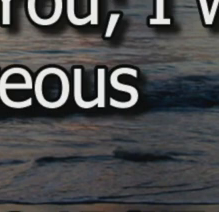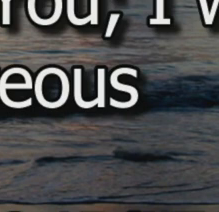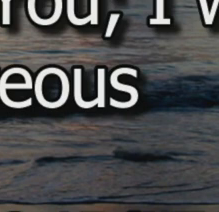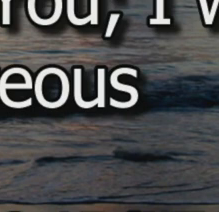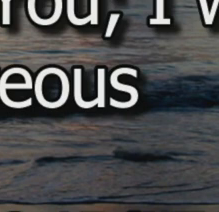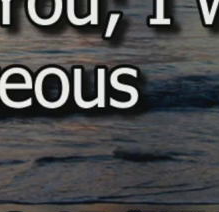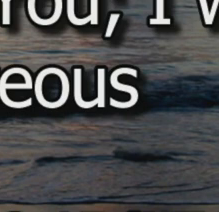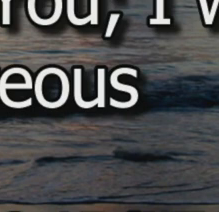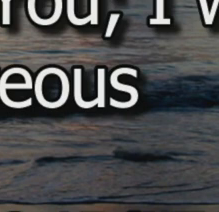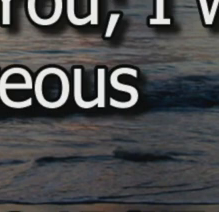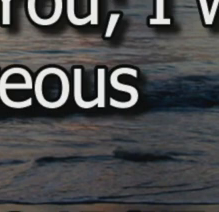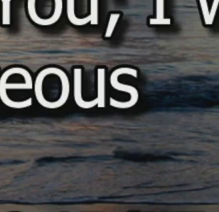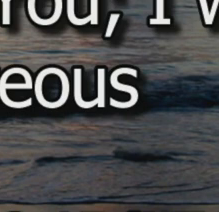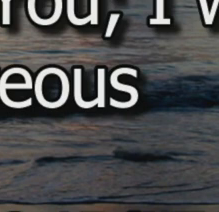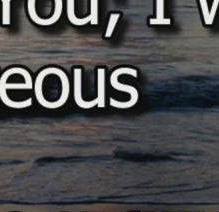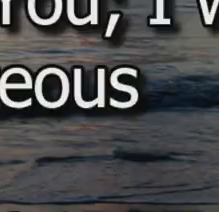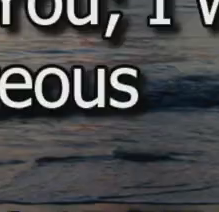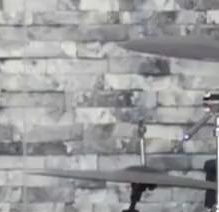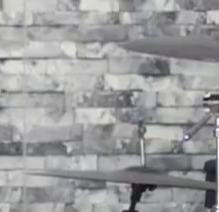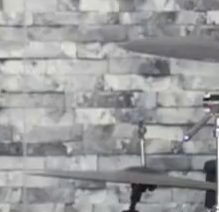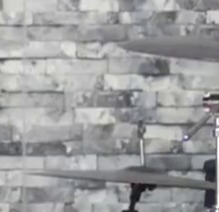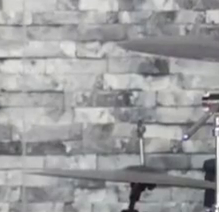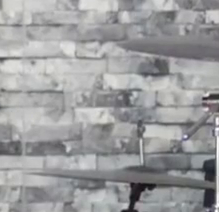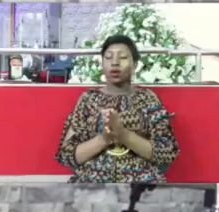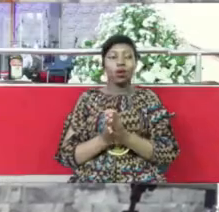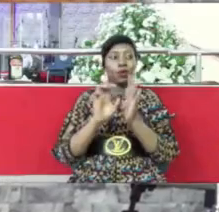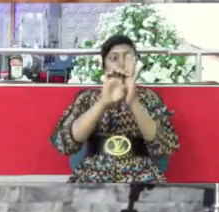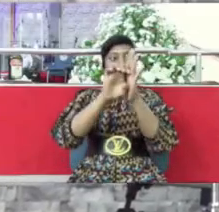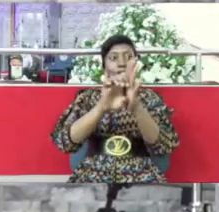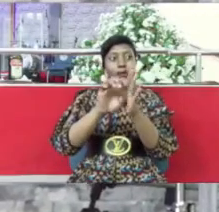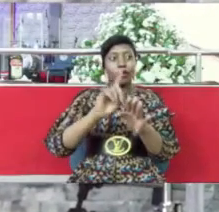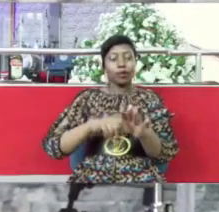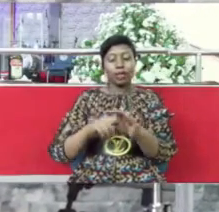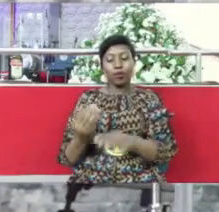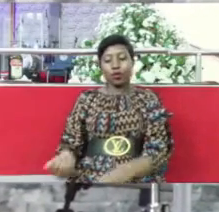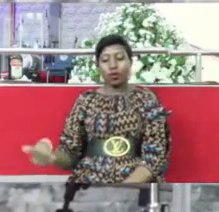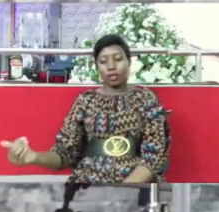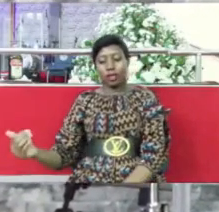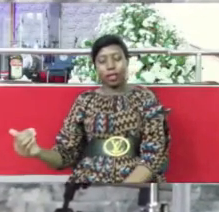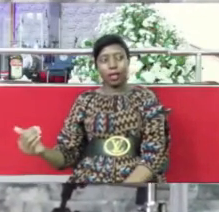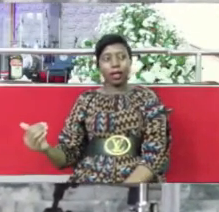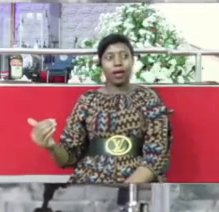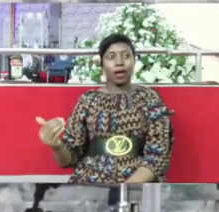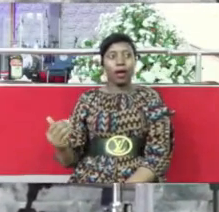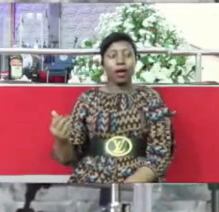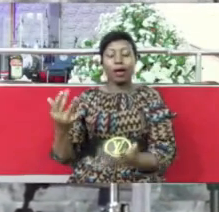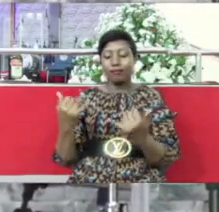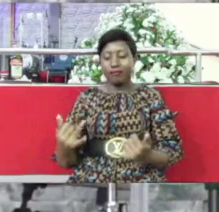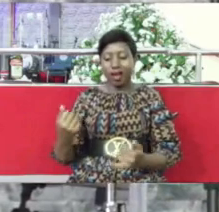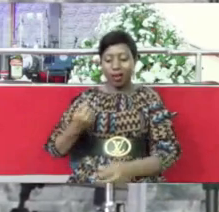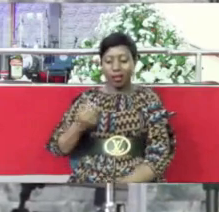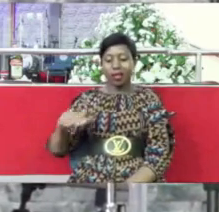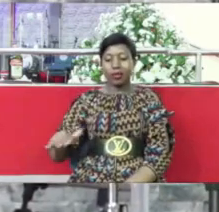let's go back to when we were children. Twende kipindi kwa watoto. Of course now my son and my daughters, they know I'm not the strongest person in the world, I'm